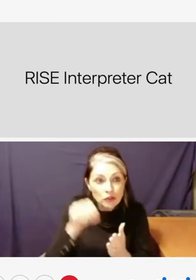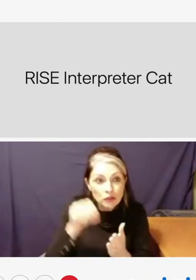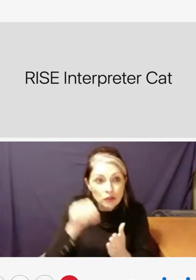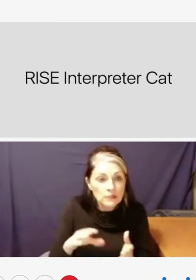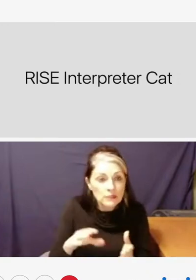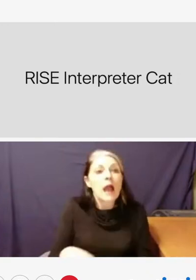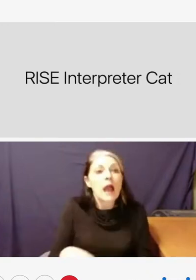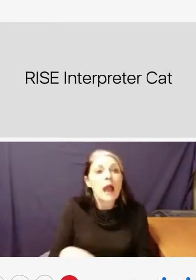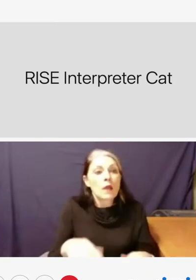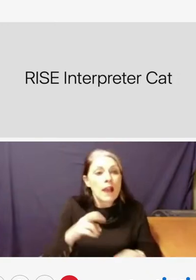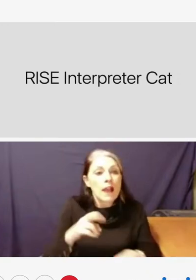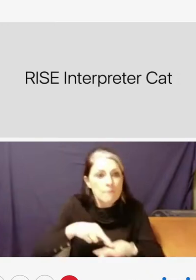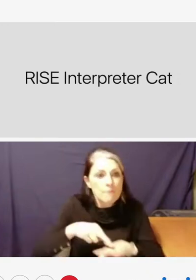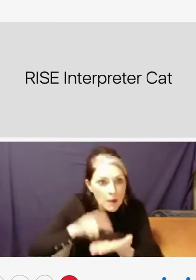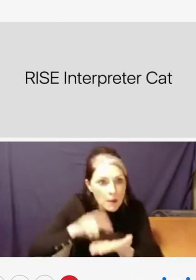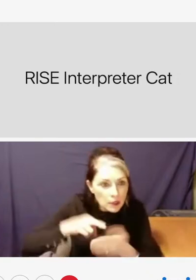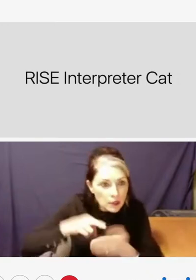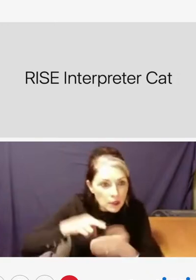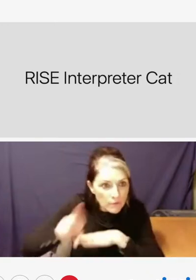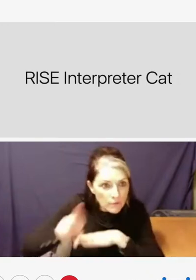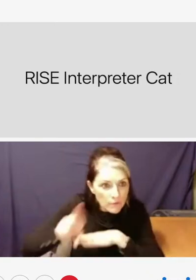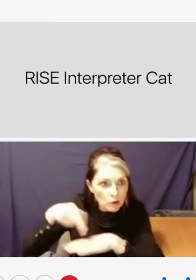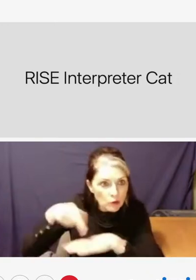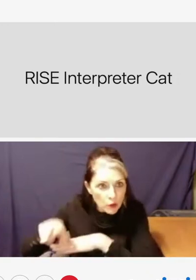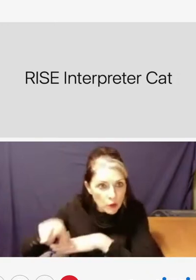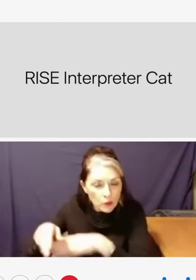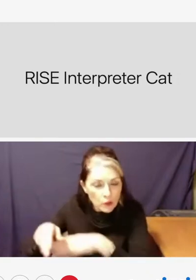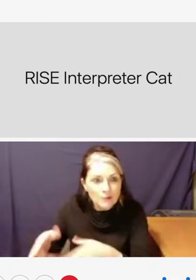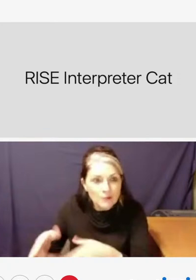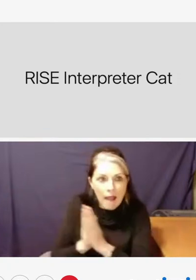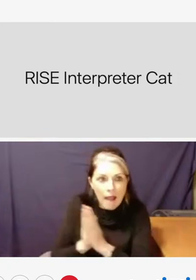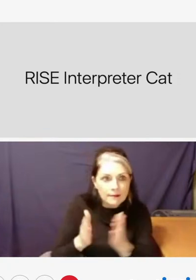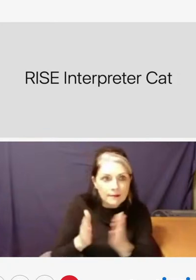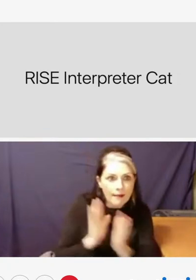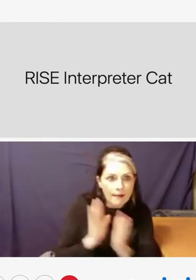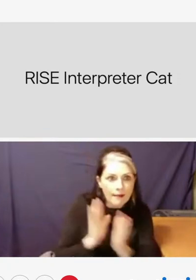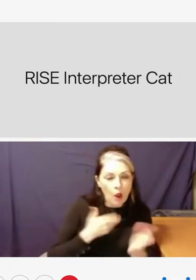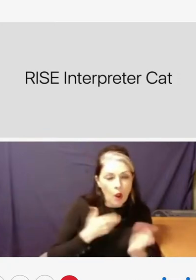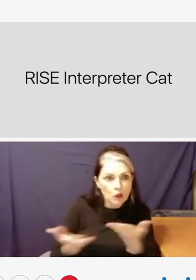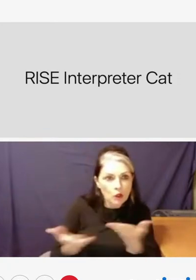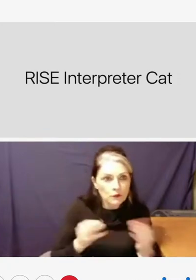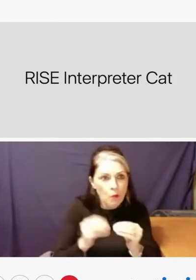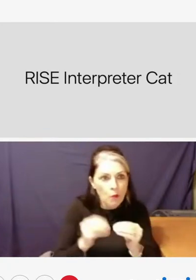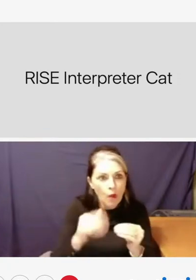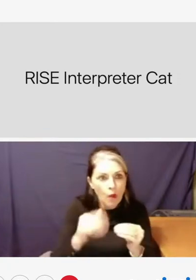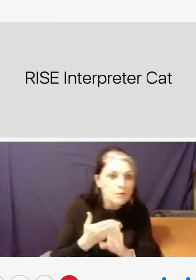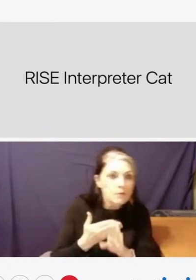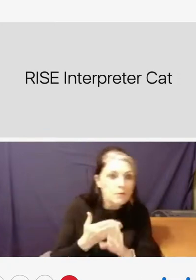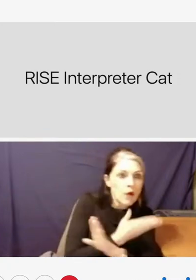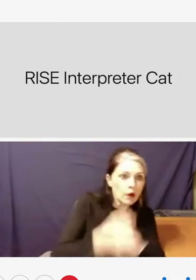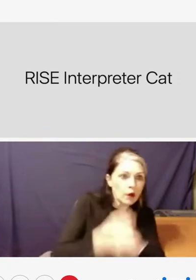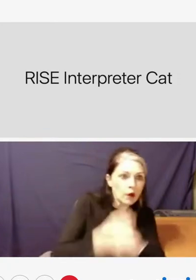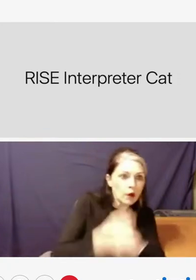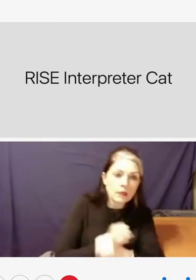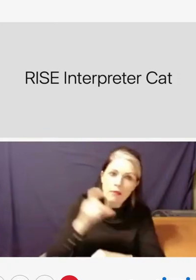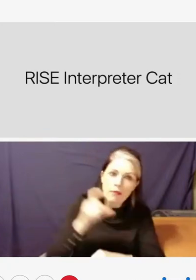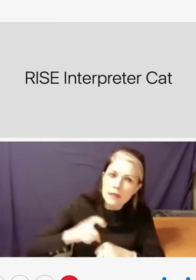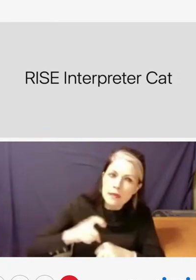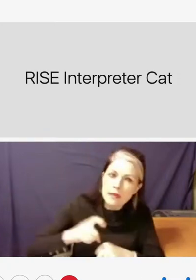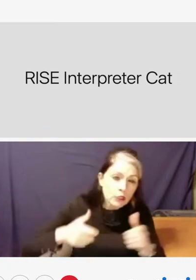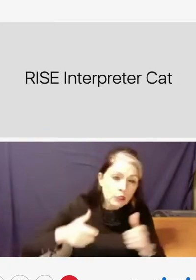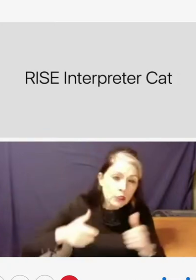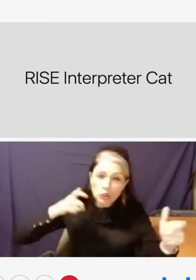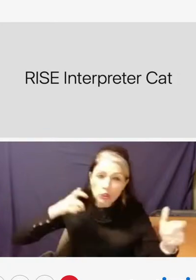program and services and again more than any other year so the need is great and greater than ever this school year next